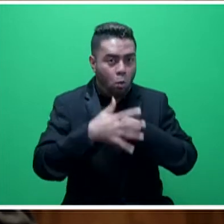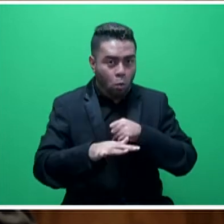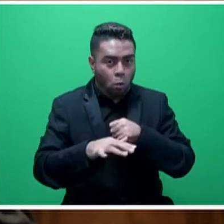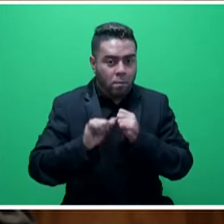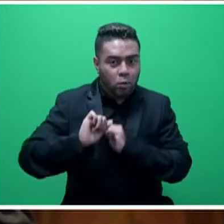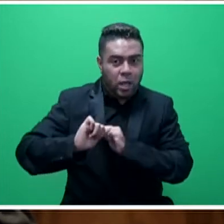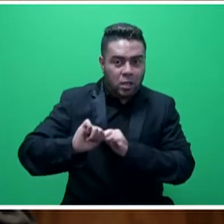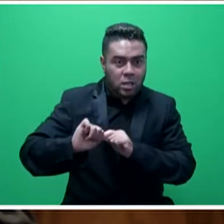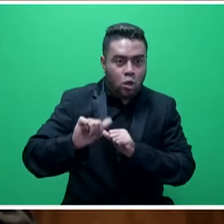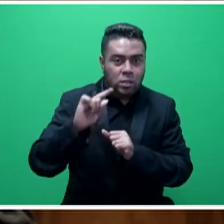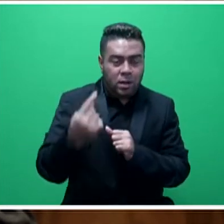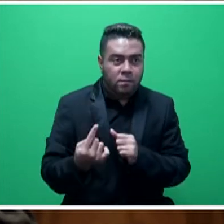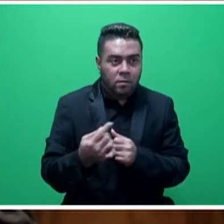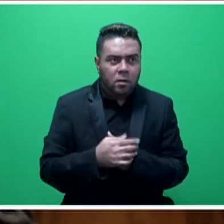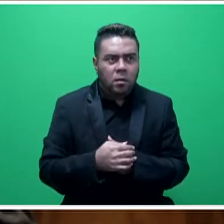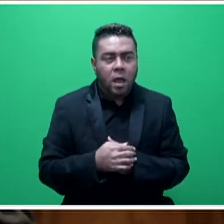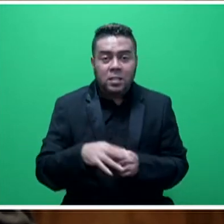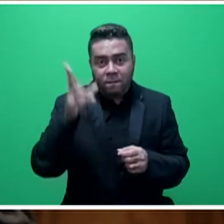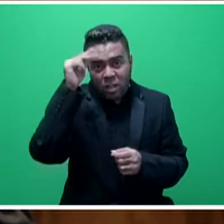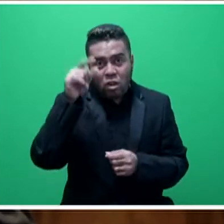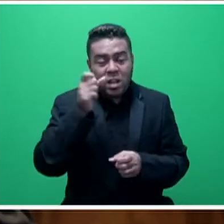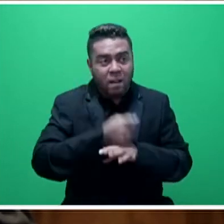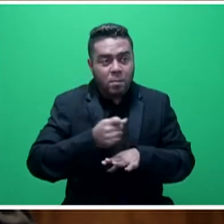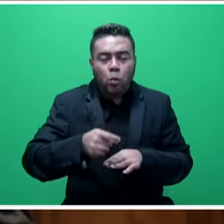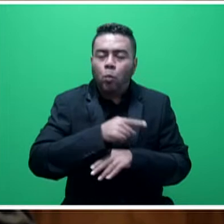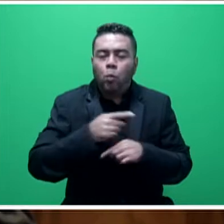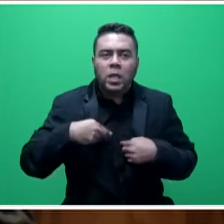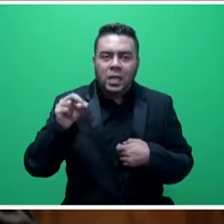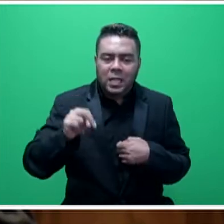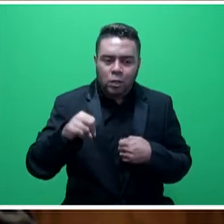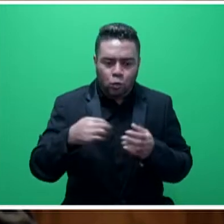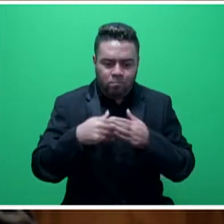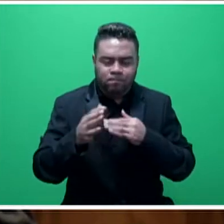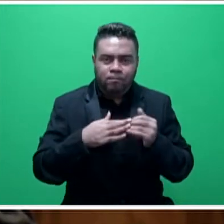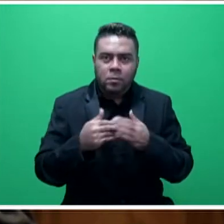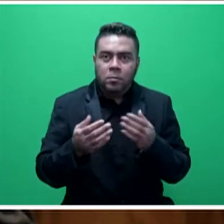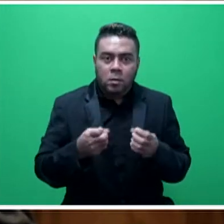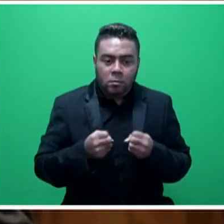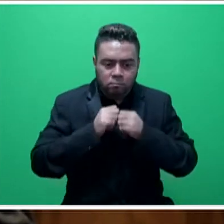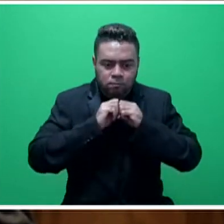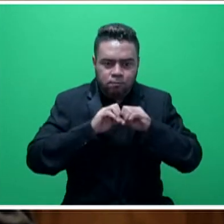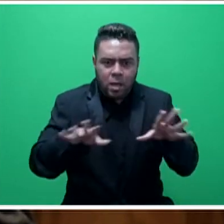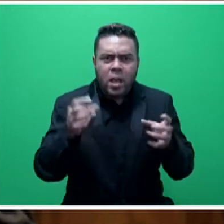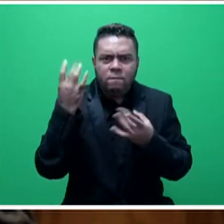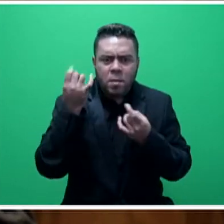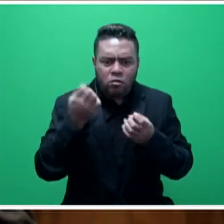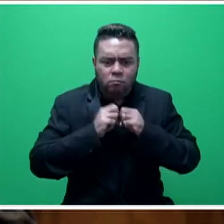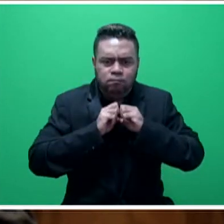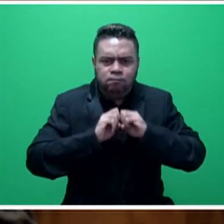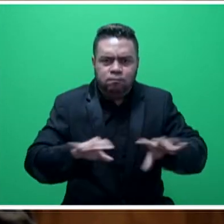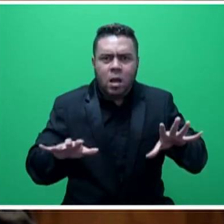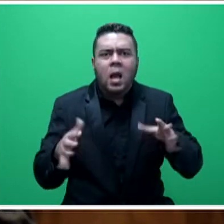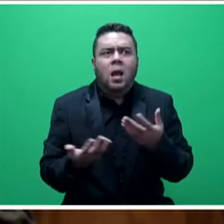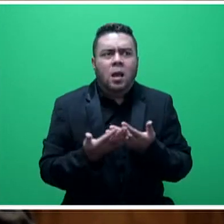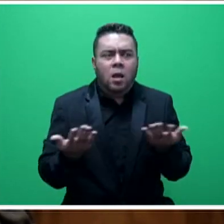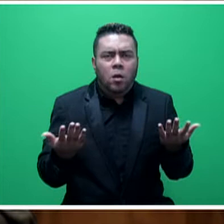as a Minister of Education and as the Fijian government, we needed to build our information dissemination assets, ensuring that we are able